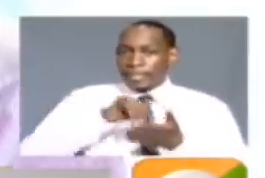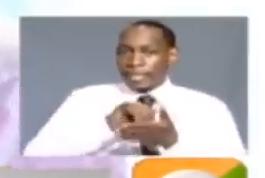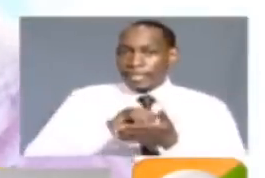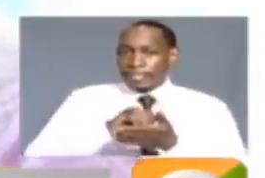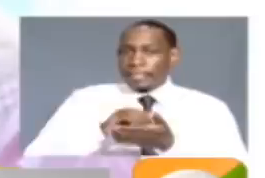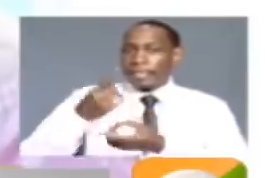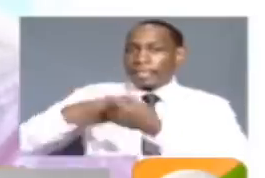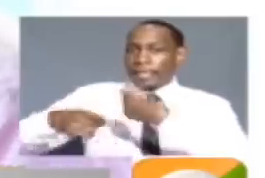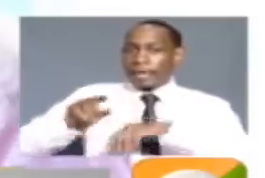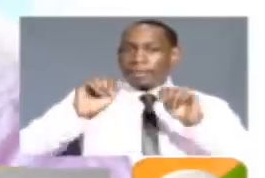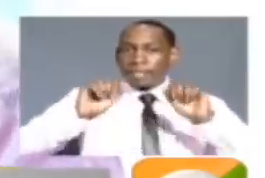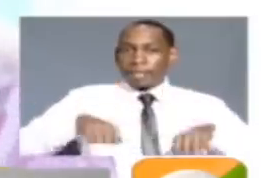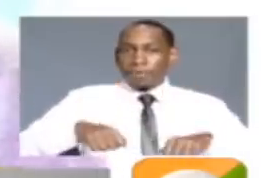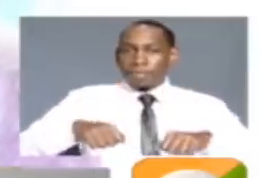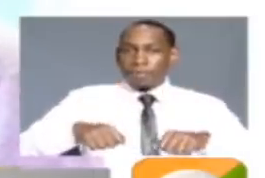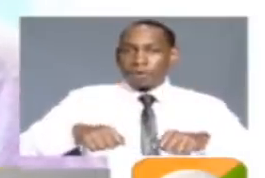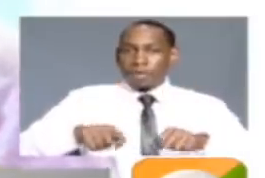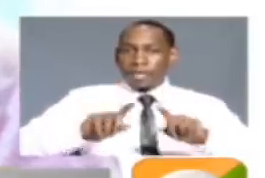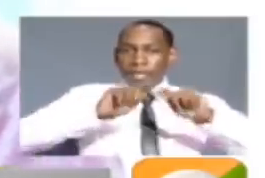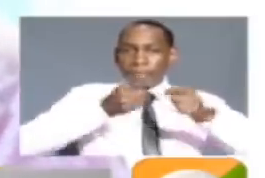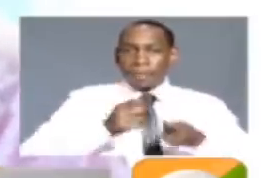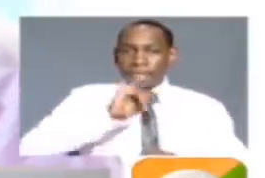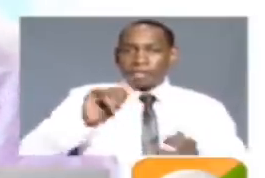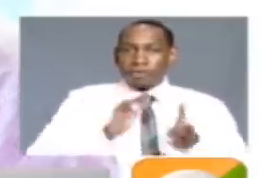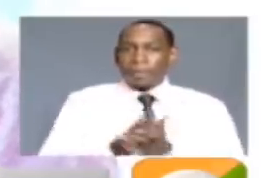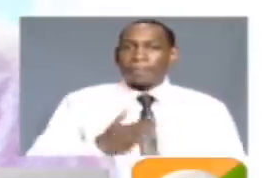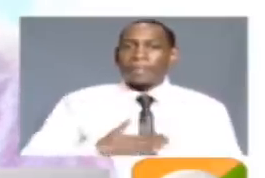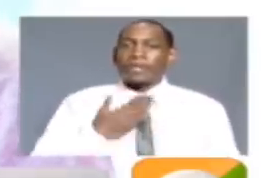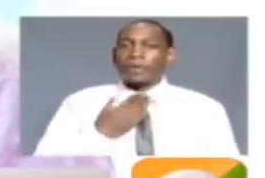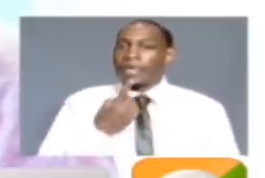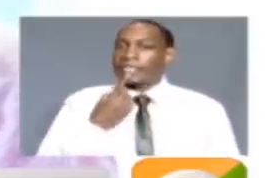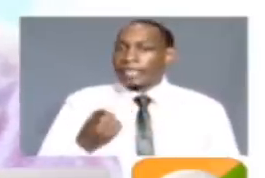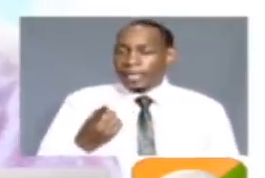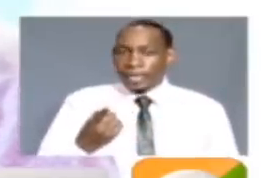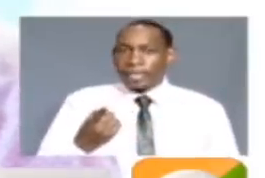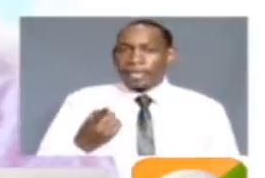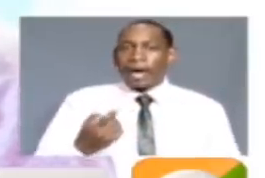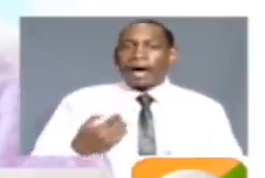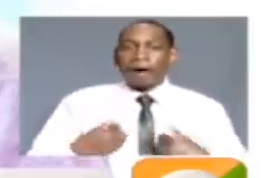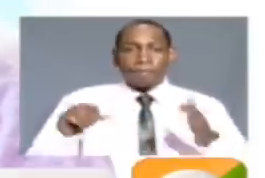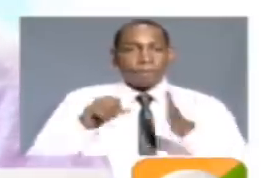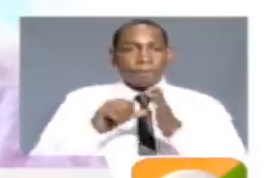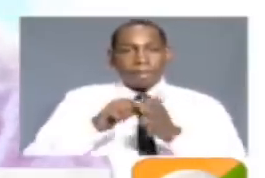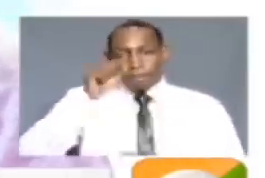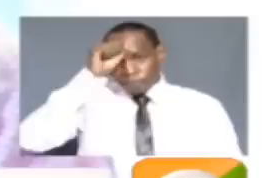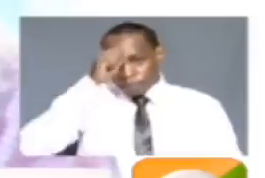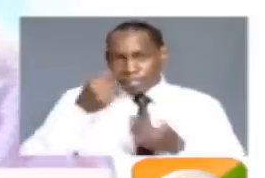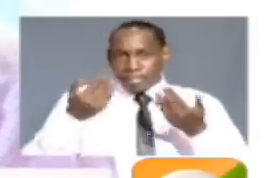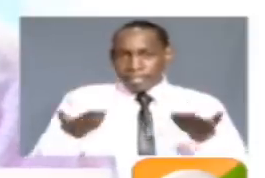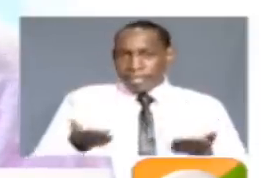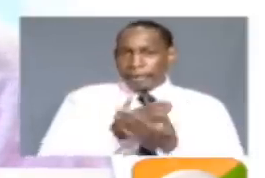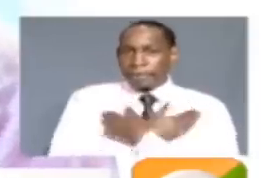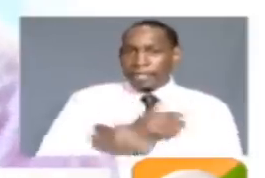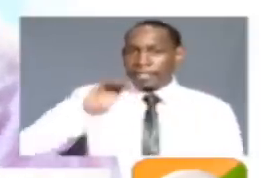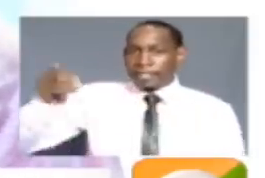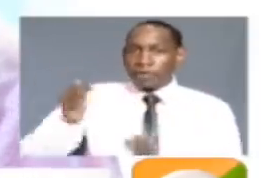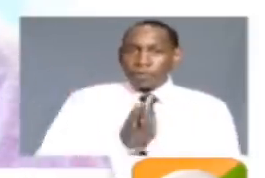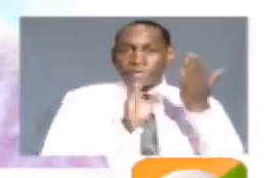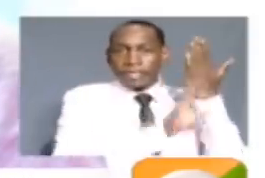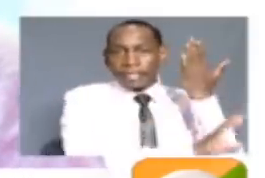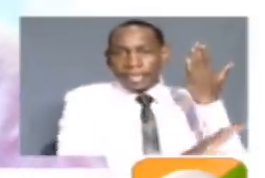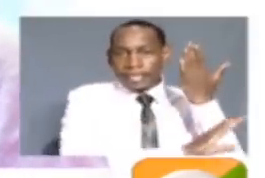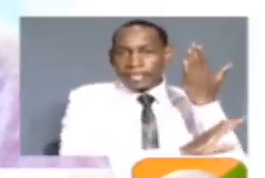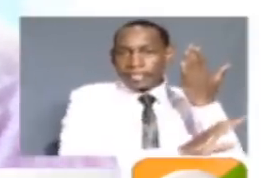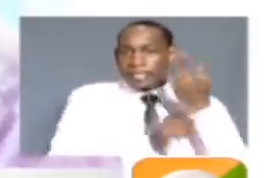coming so that he can break Jubilee. I want to tell him there is a shortage of fools, my friend, in this town and in this country.